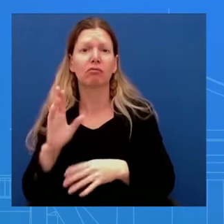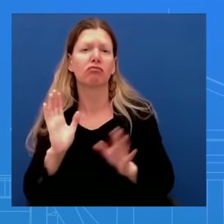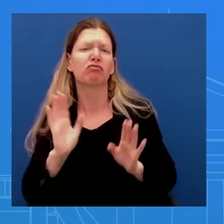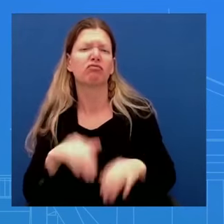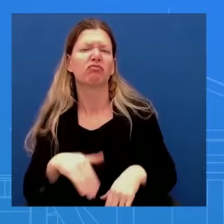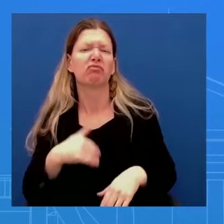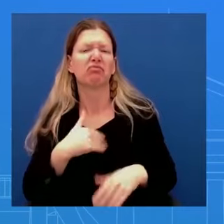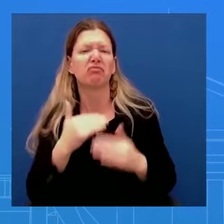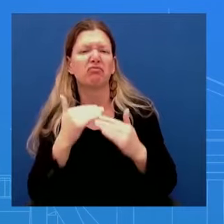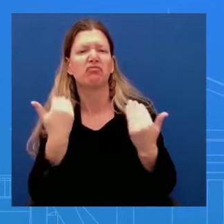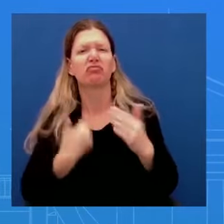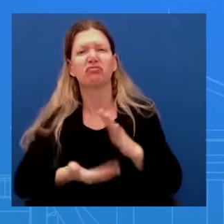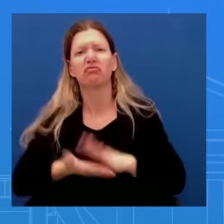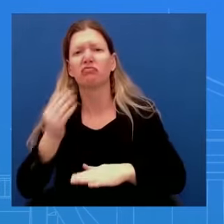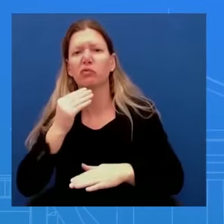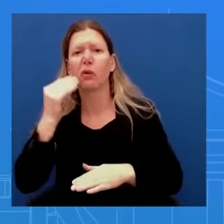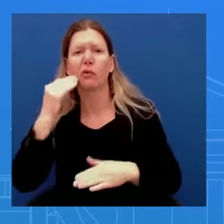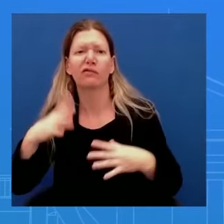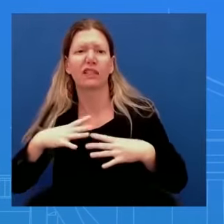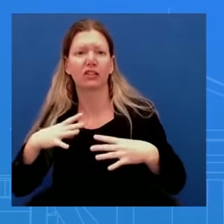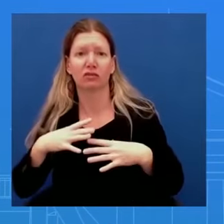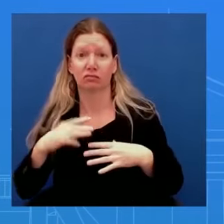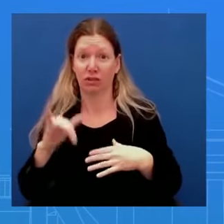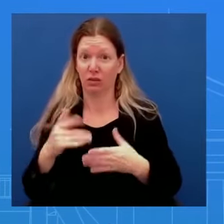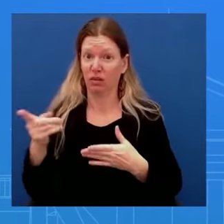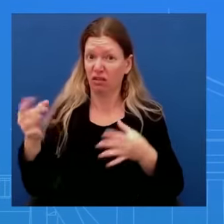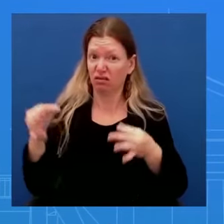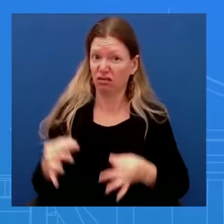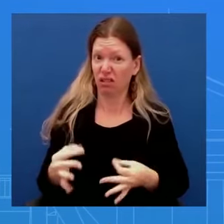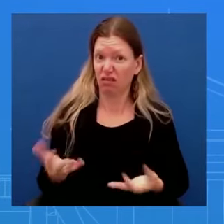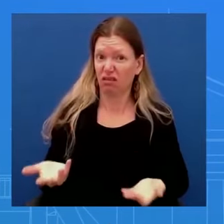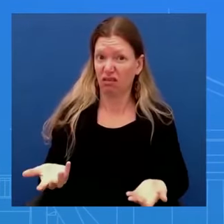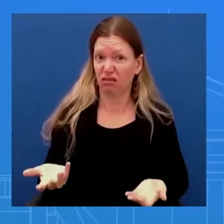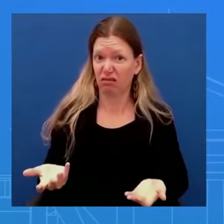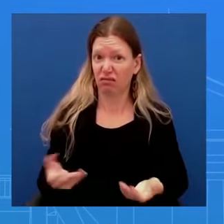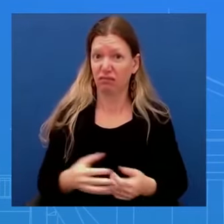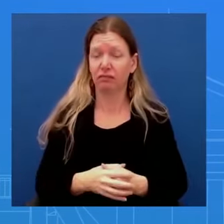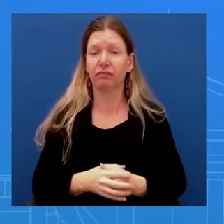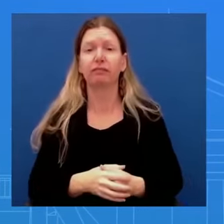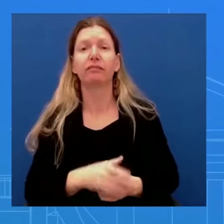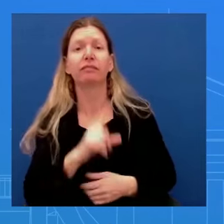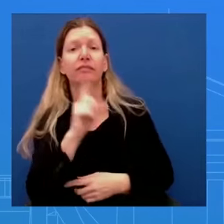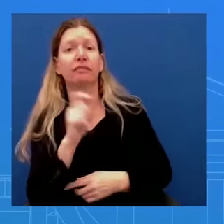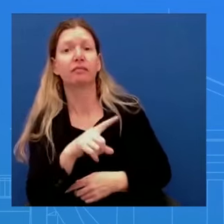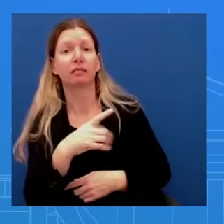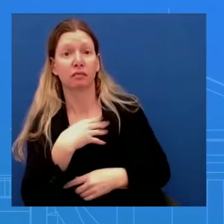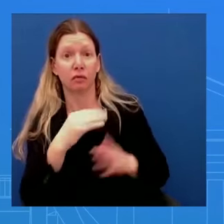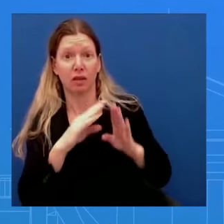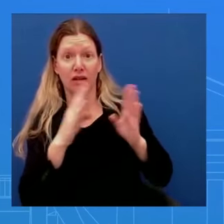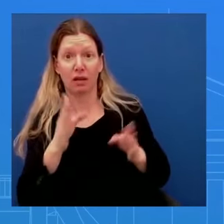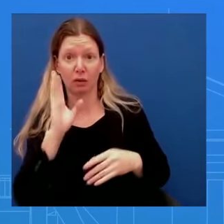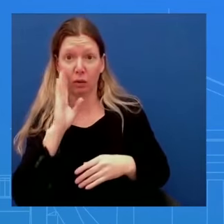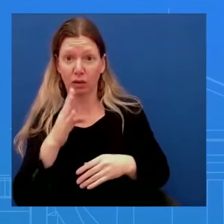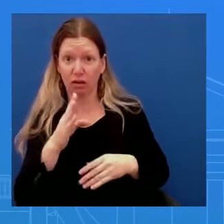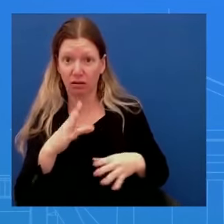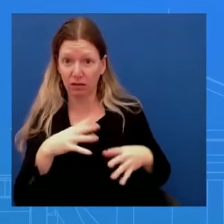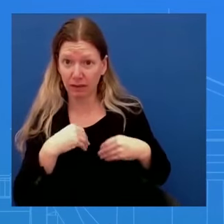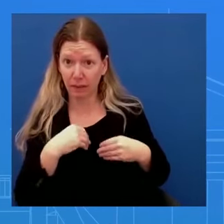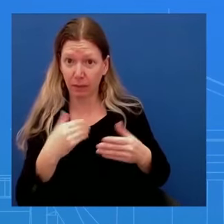to do. Go ahead, Karen. Would the White House be okay with another CR to keep the government funded after the deadline? I'm not going to get